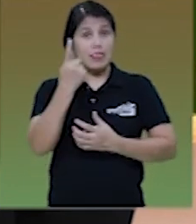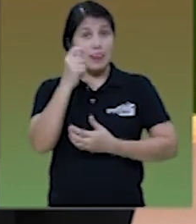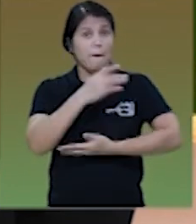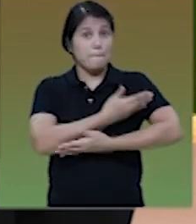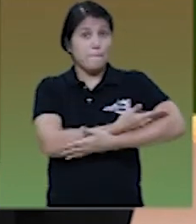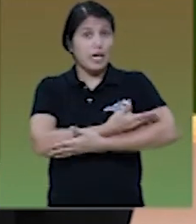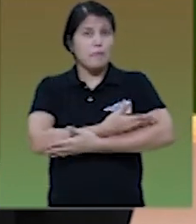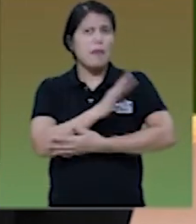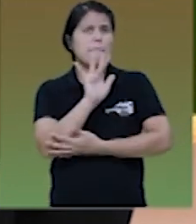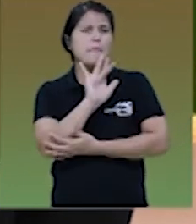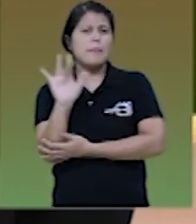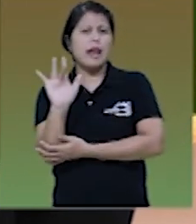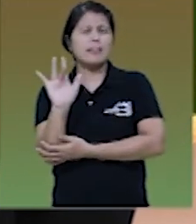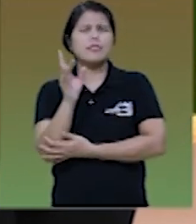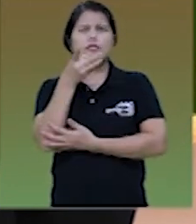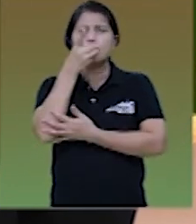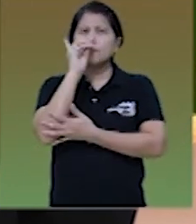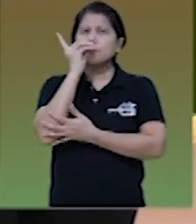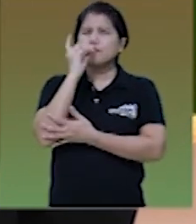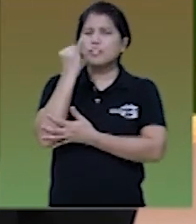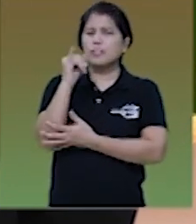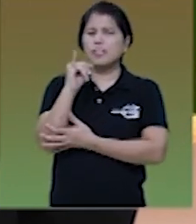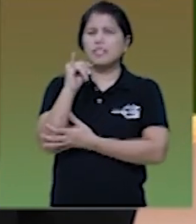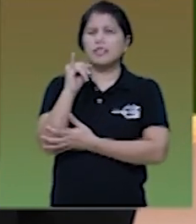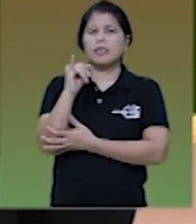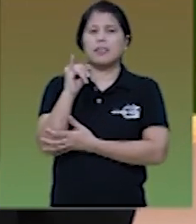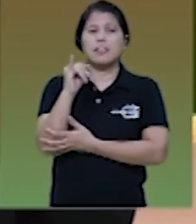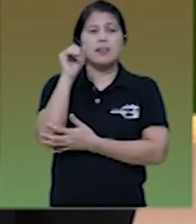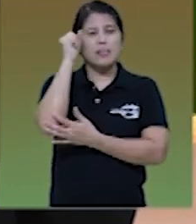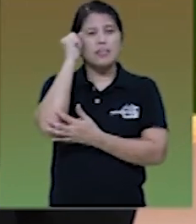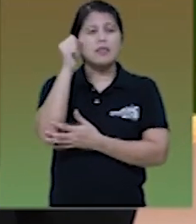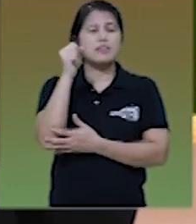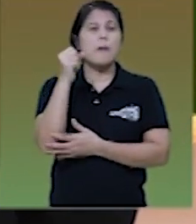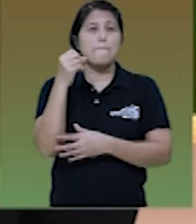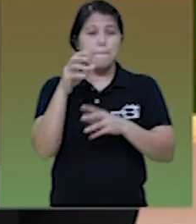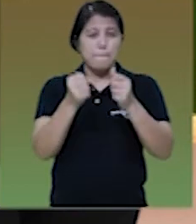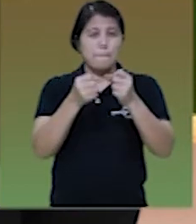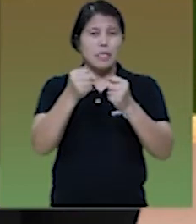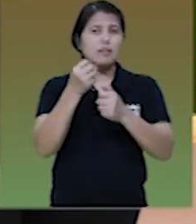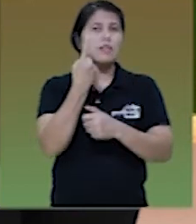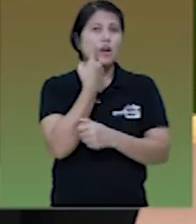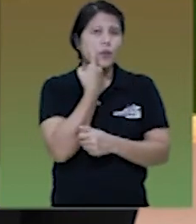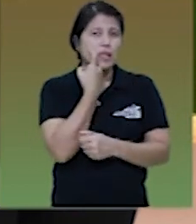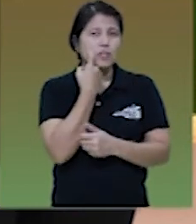The baby blank drinking his milk a while ago.